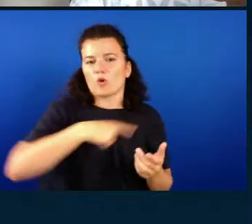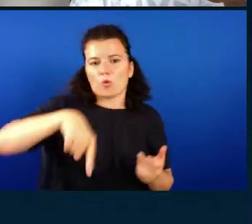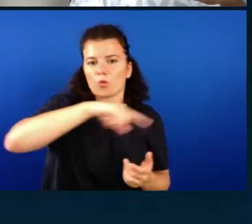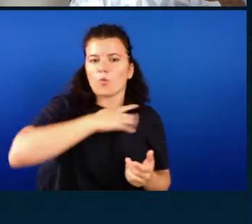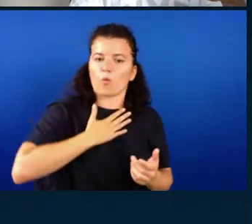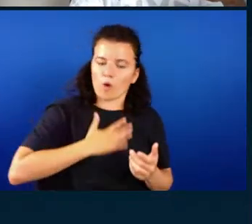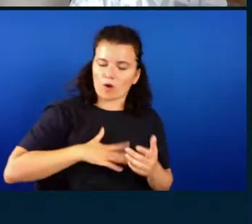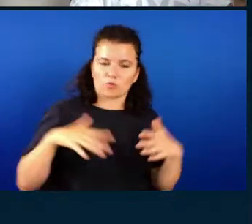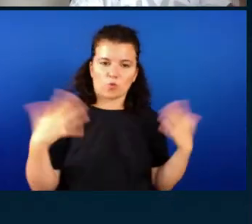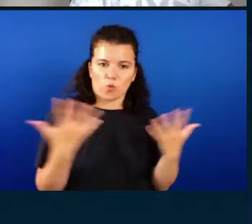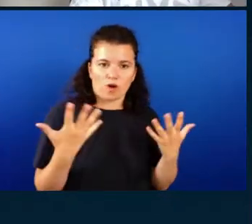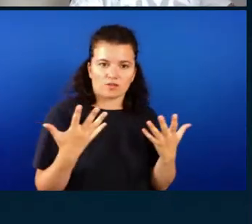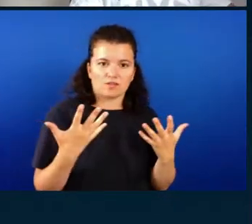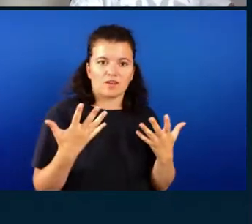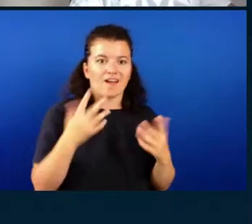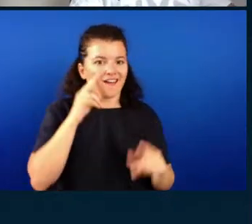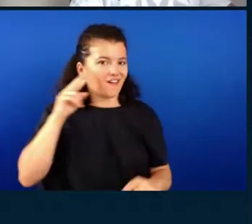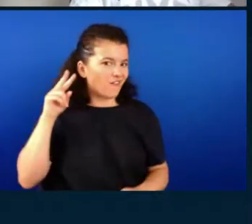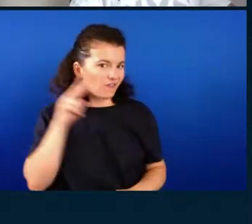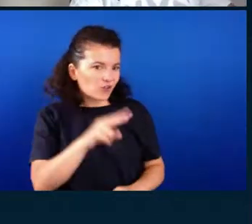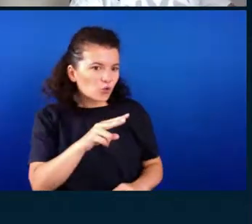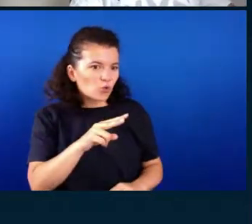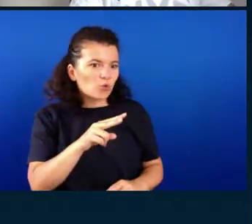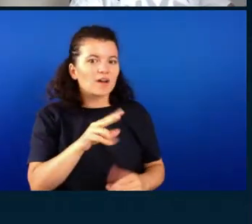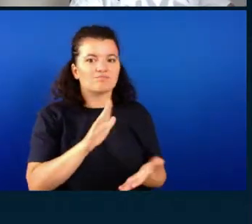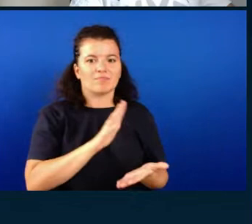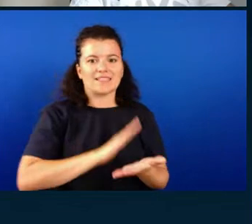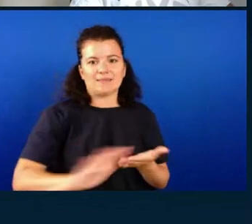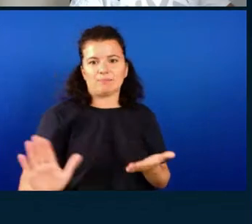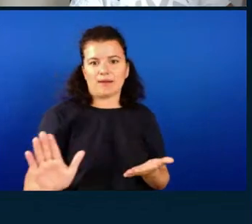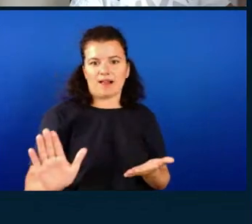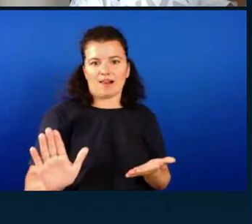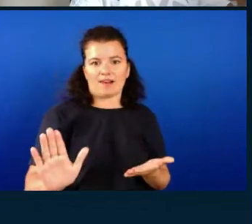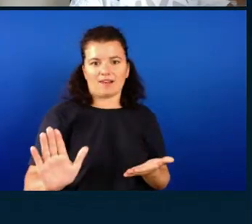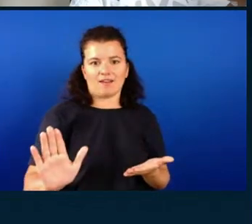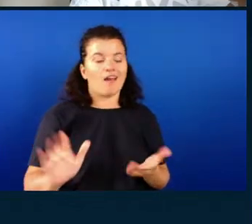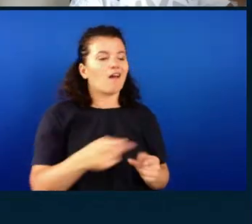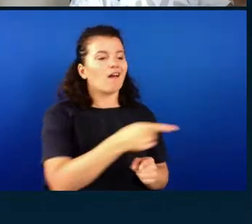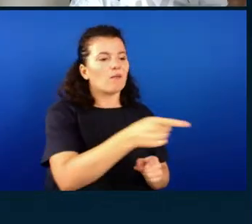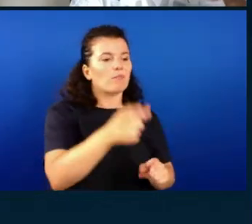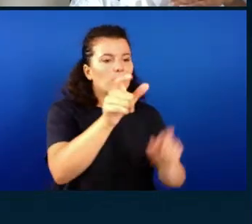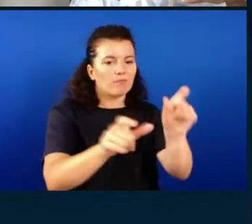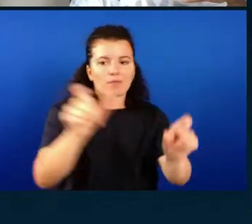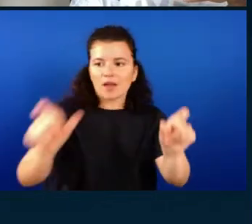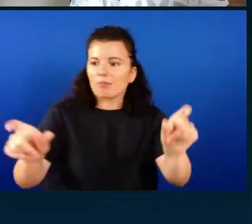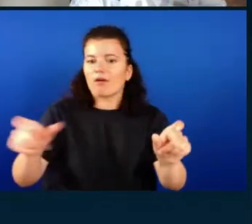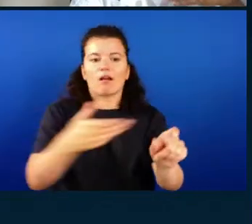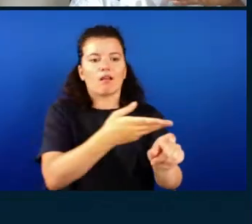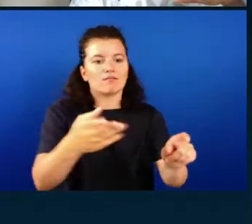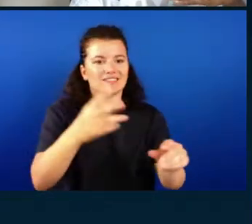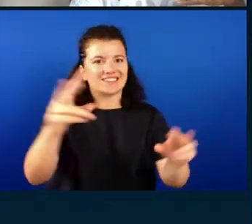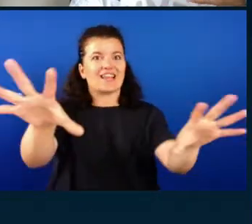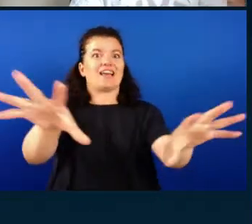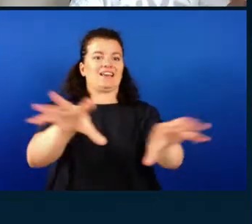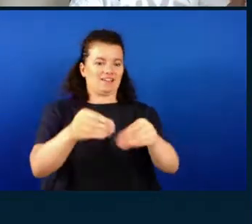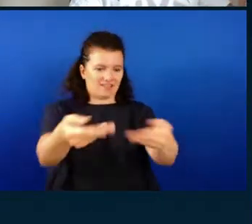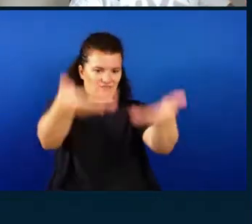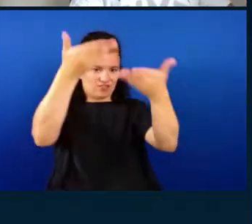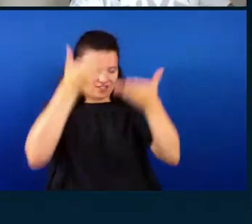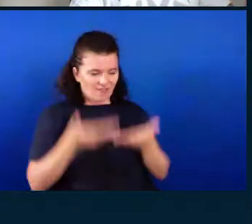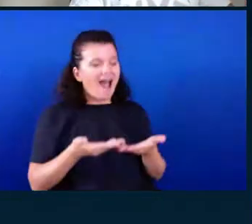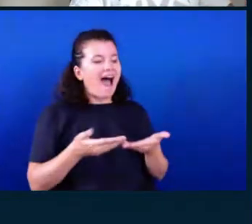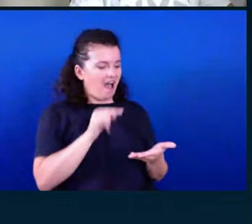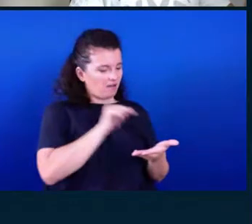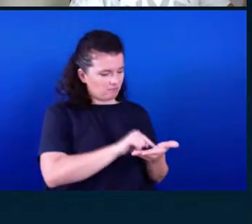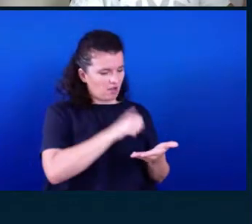simplify a view and give it to the customer DevOps teams and handle the complexity in the backend of our scripts. Well,